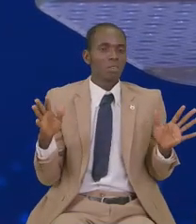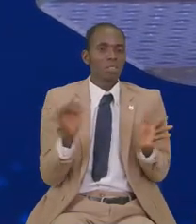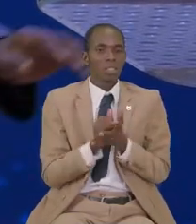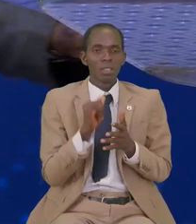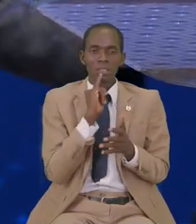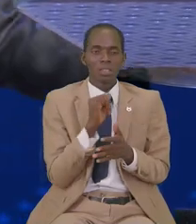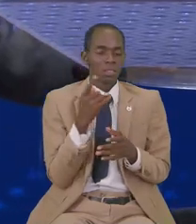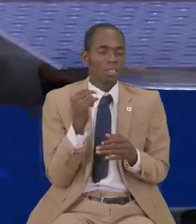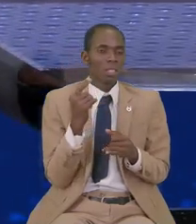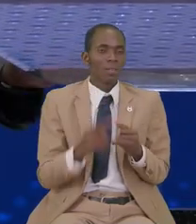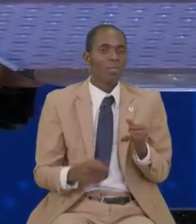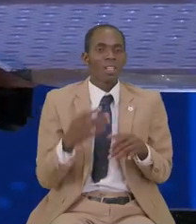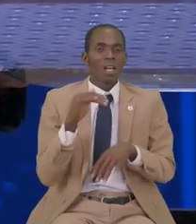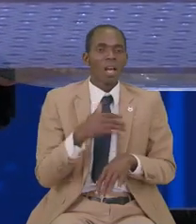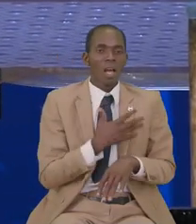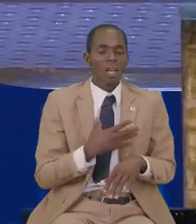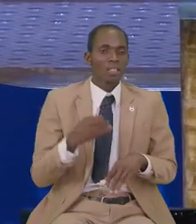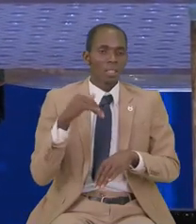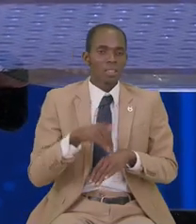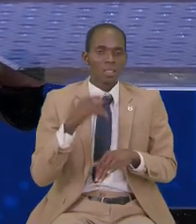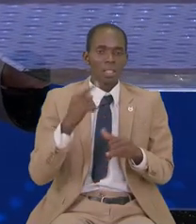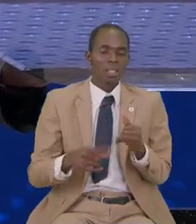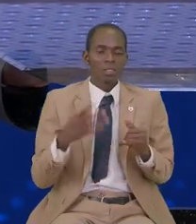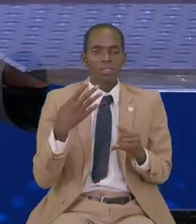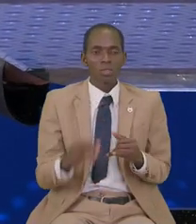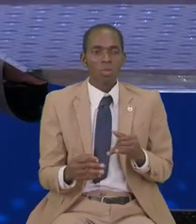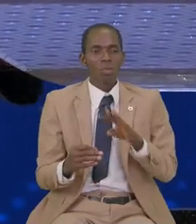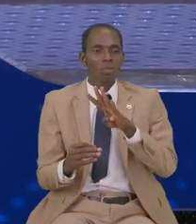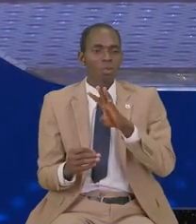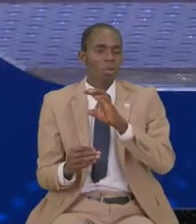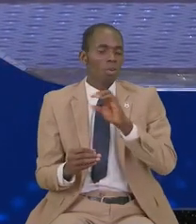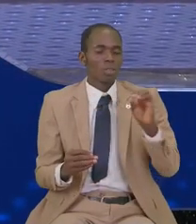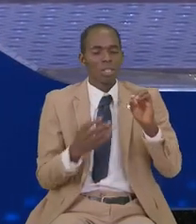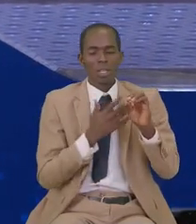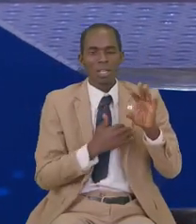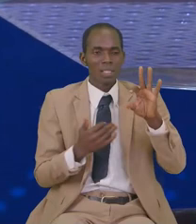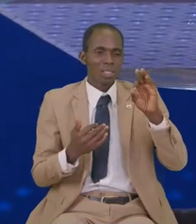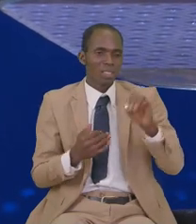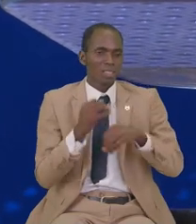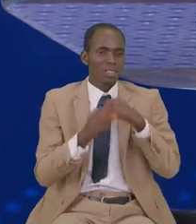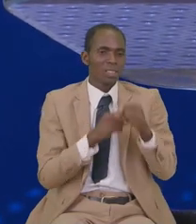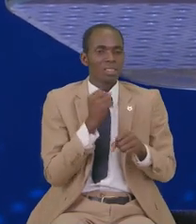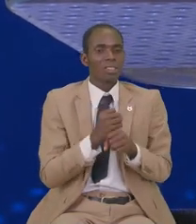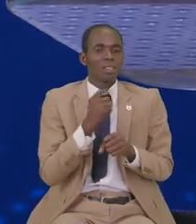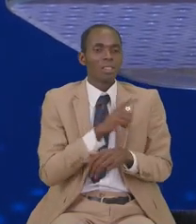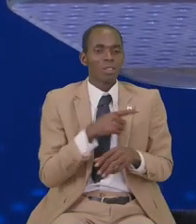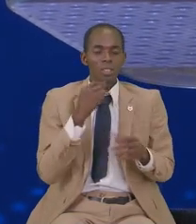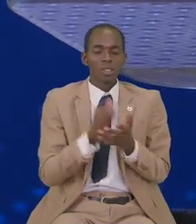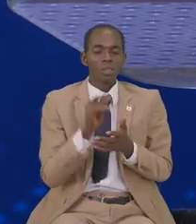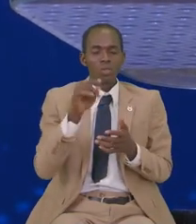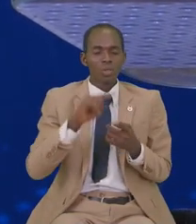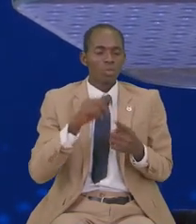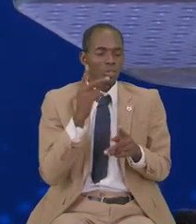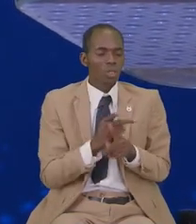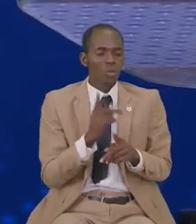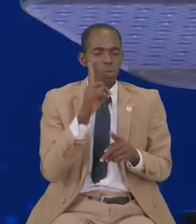is enough. At the end of 490 years, the Lord said, you should have kept 1 year out of seven, 1 year out